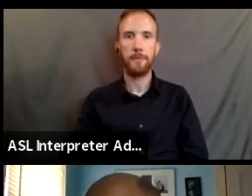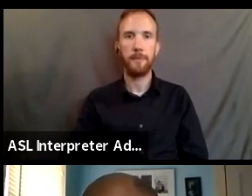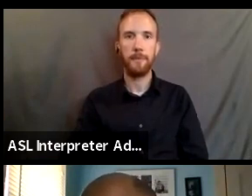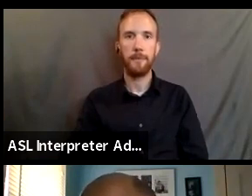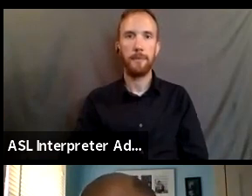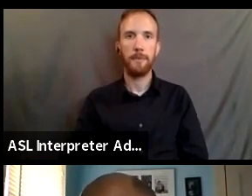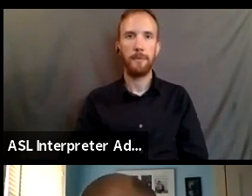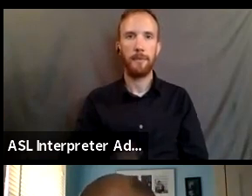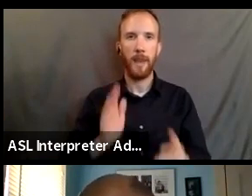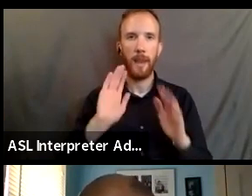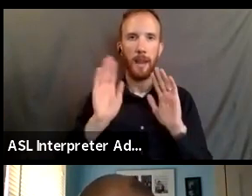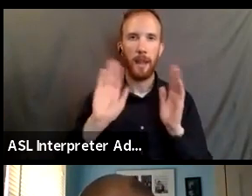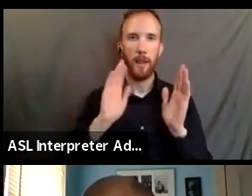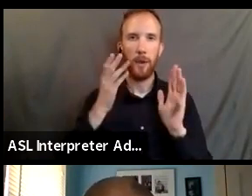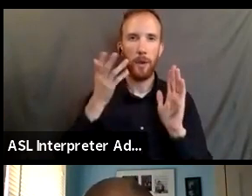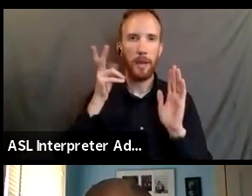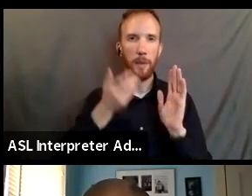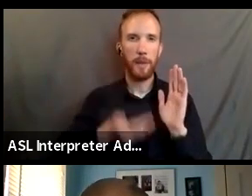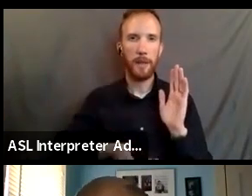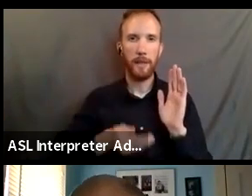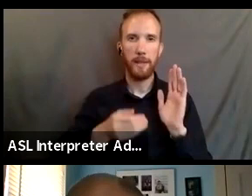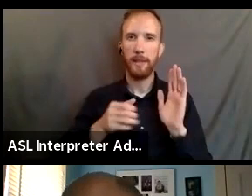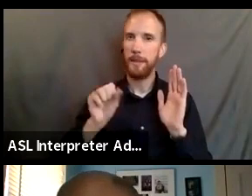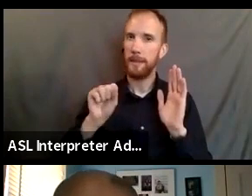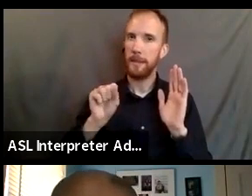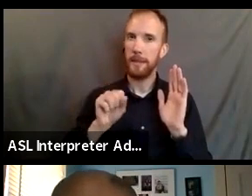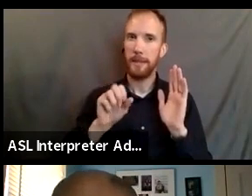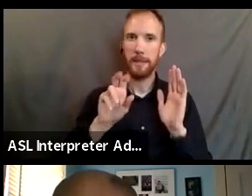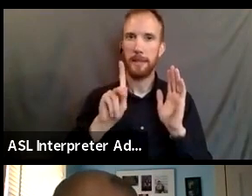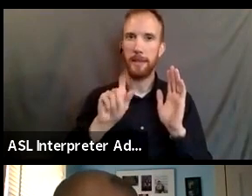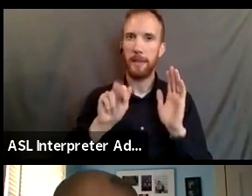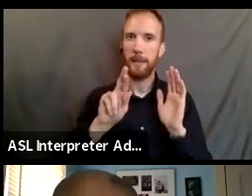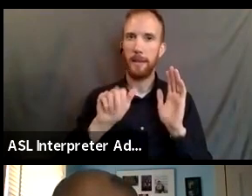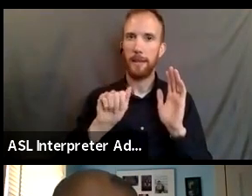hello can you hear me yes miss karasik please proceed